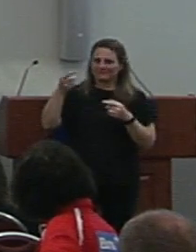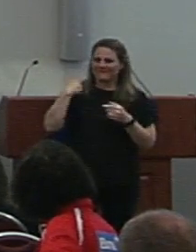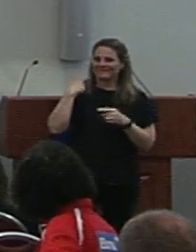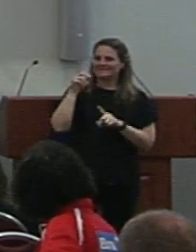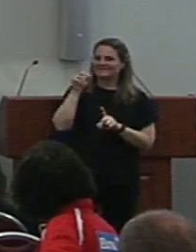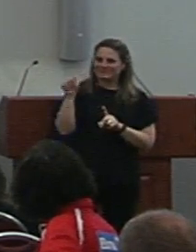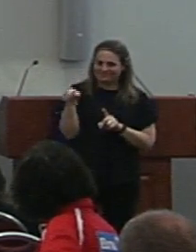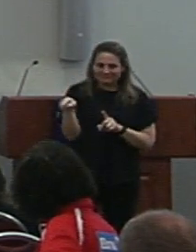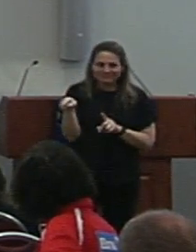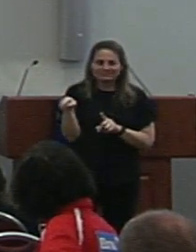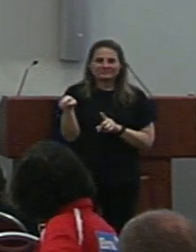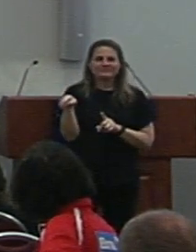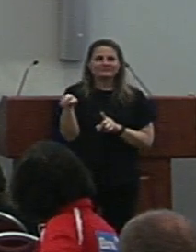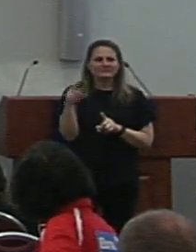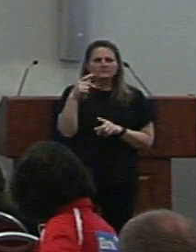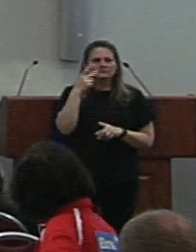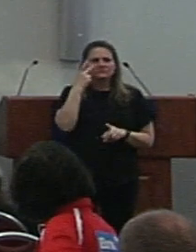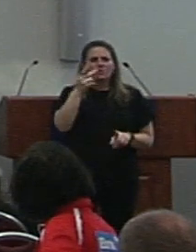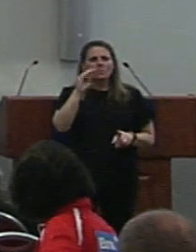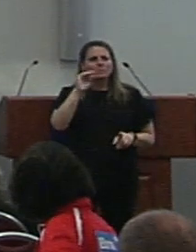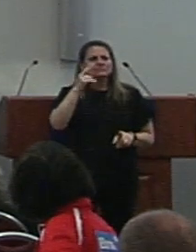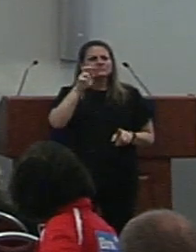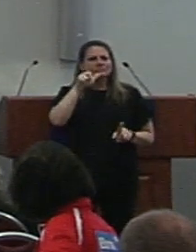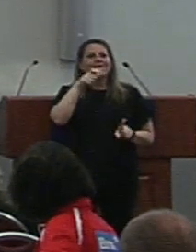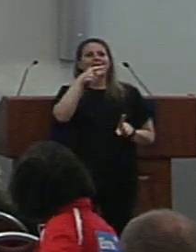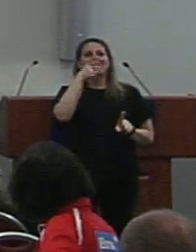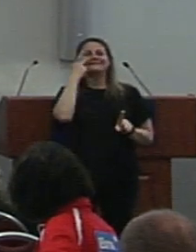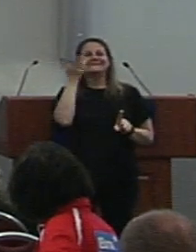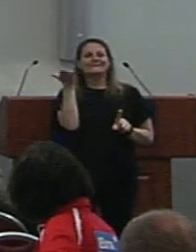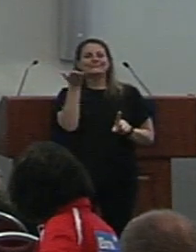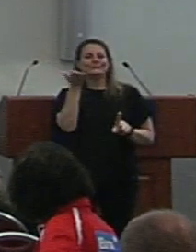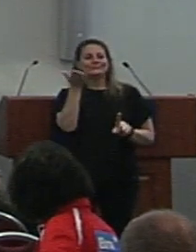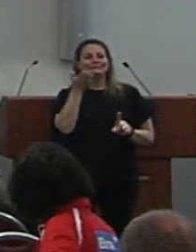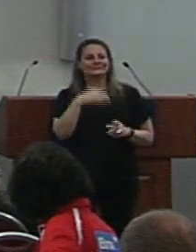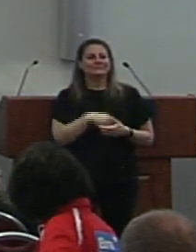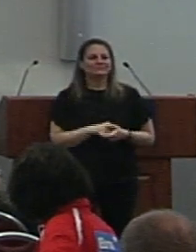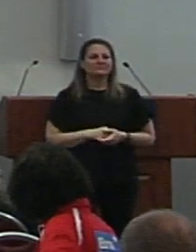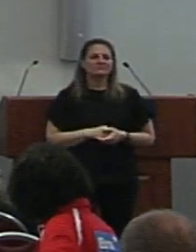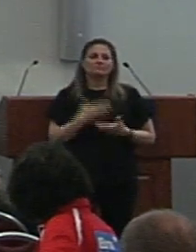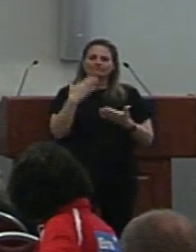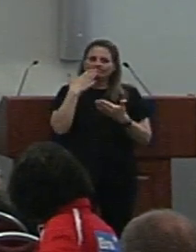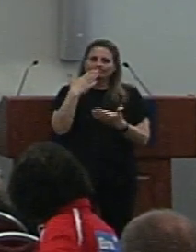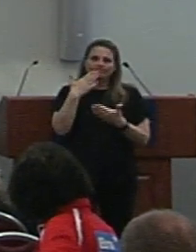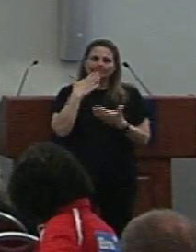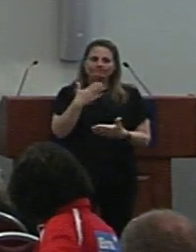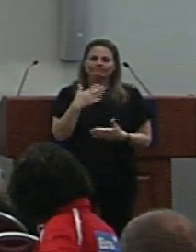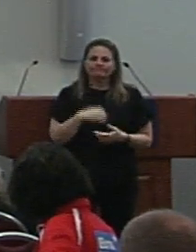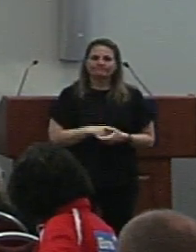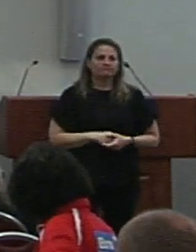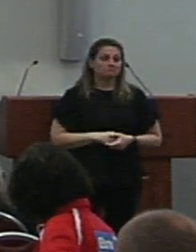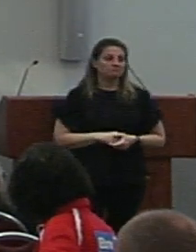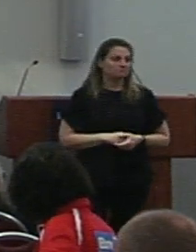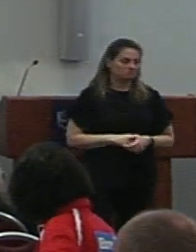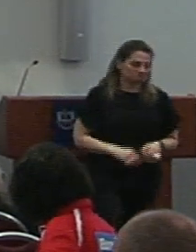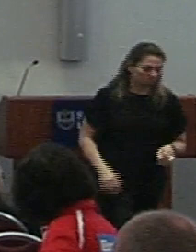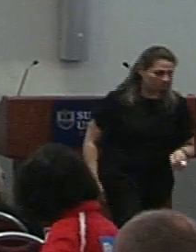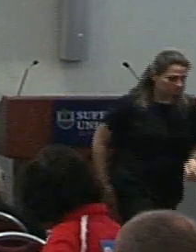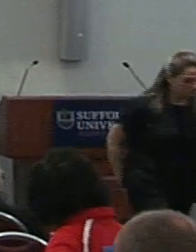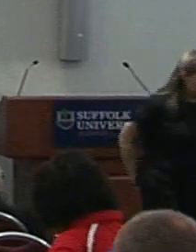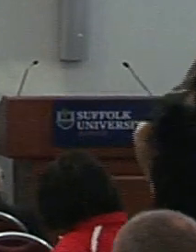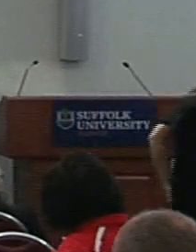closely with. And that's great to hear. Thank you for telling us about your event. I see we have a question in the Zoom room.